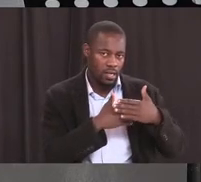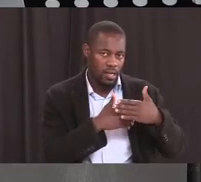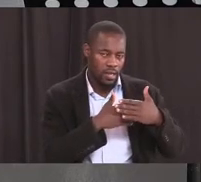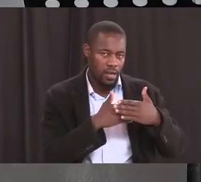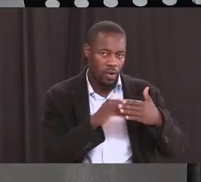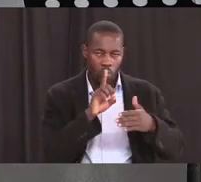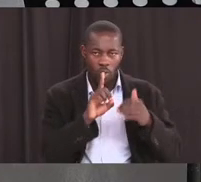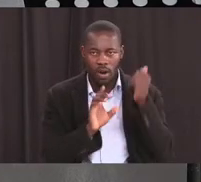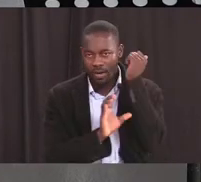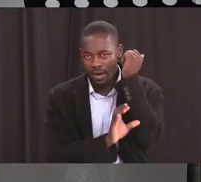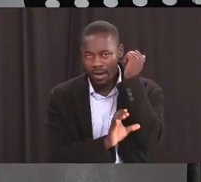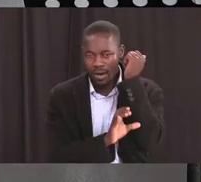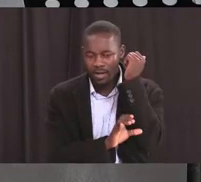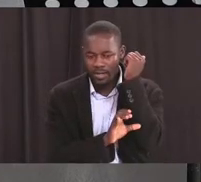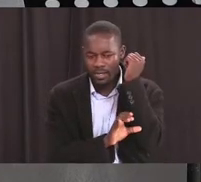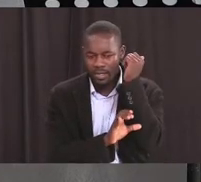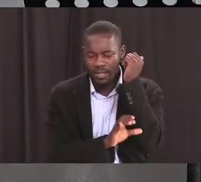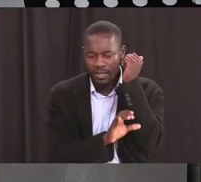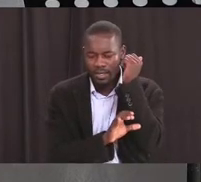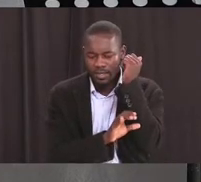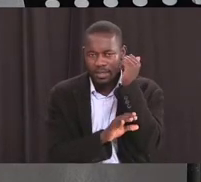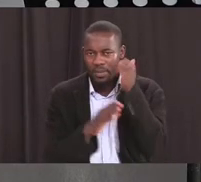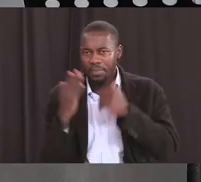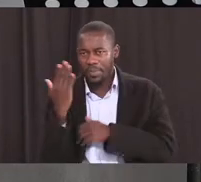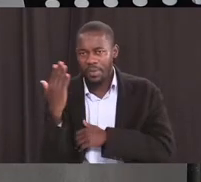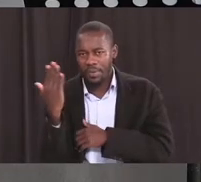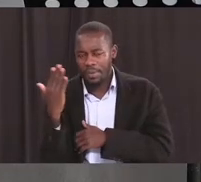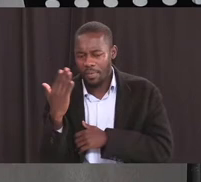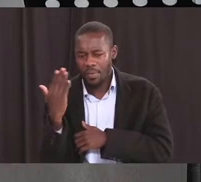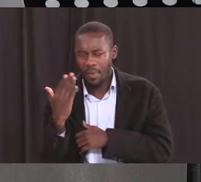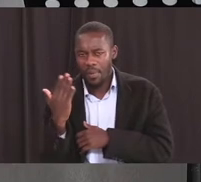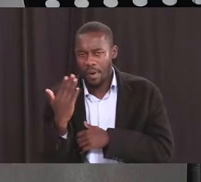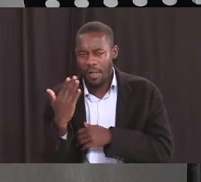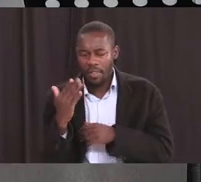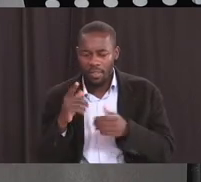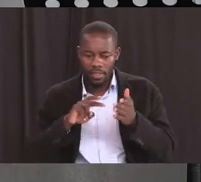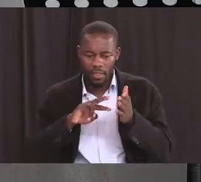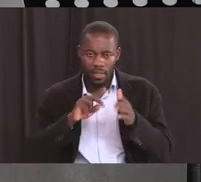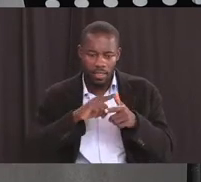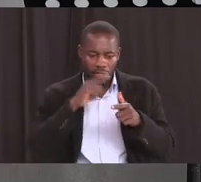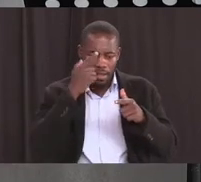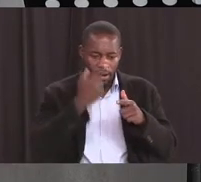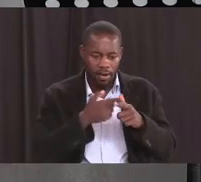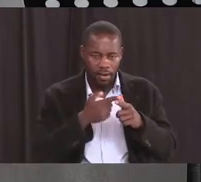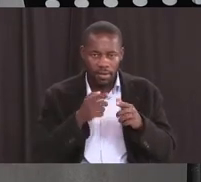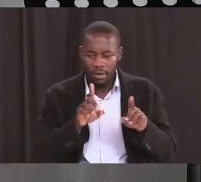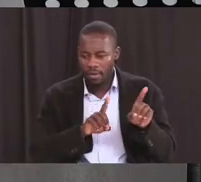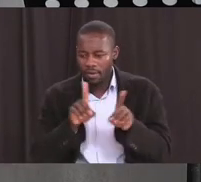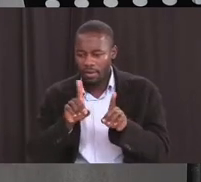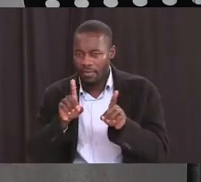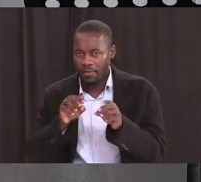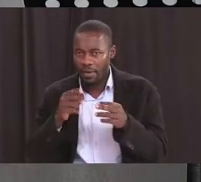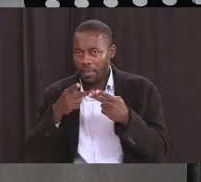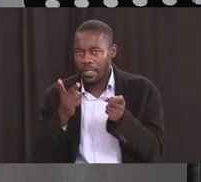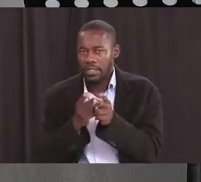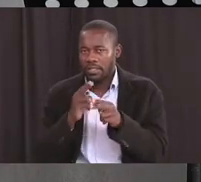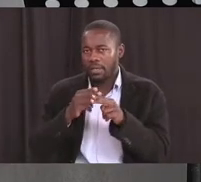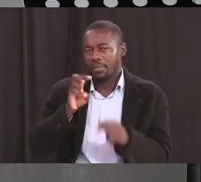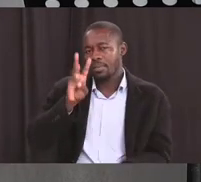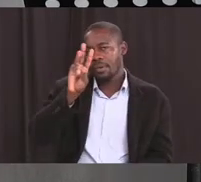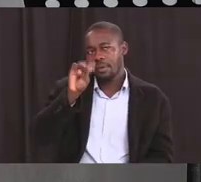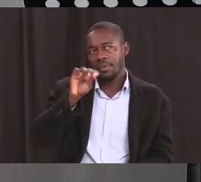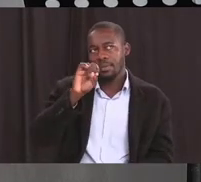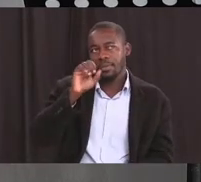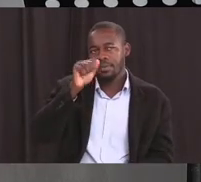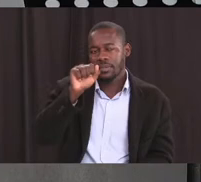the Spirit of Jesus would not allow them to. So they passed by Mysia and went down to Troas. During the night, Paul had